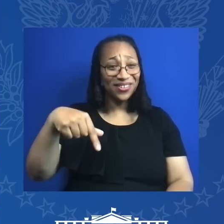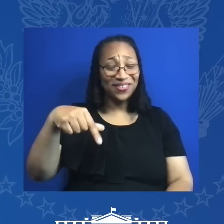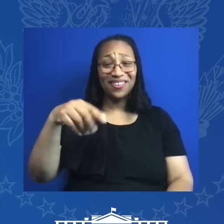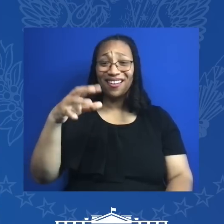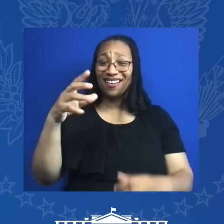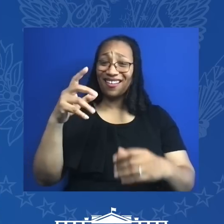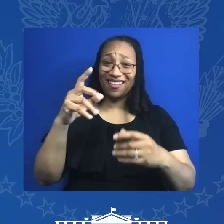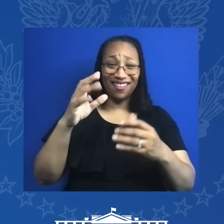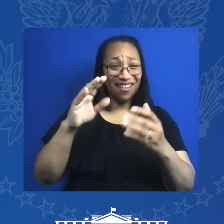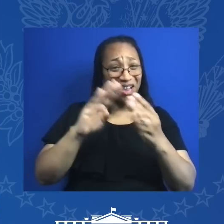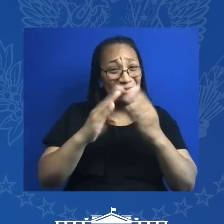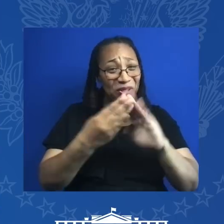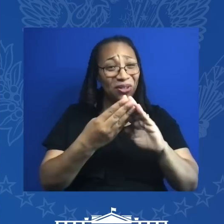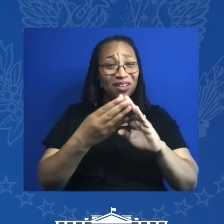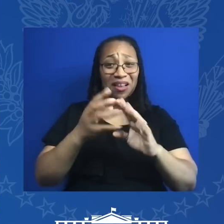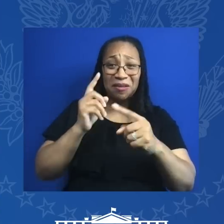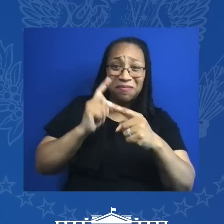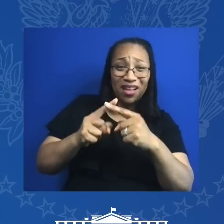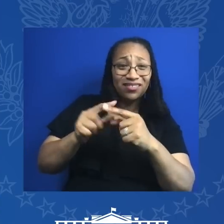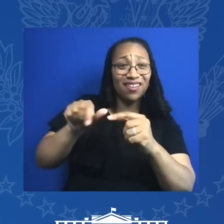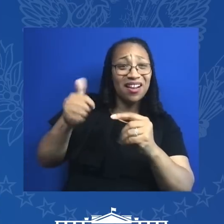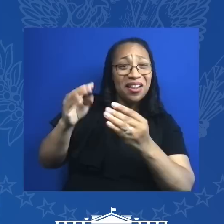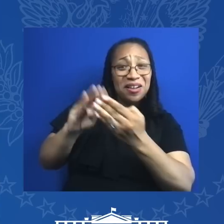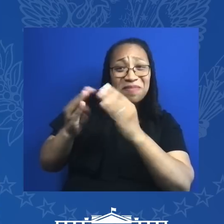Texas, with our three kids.